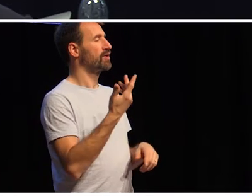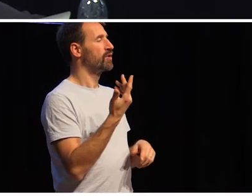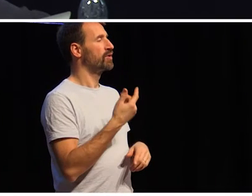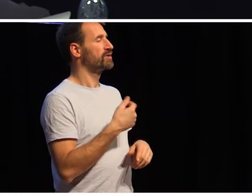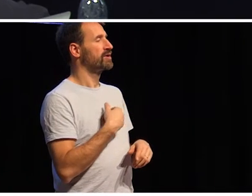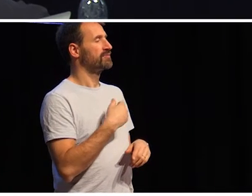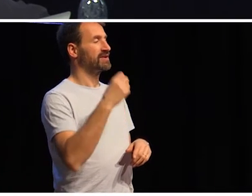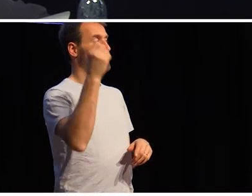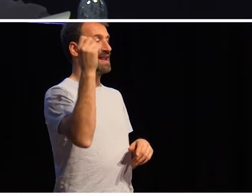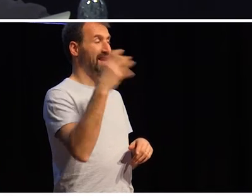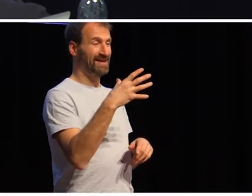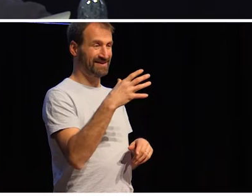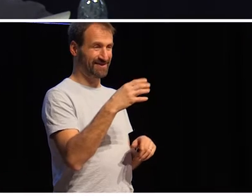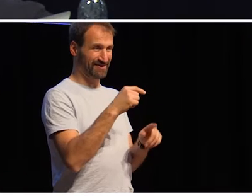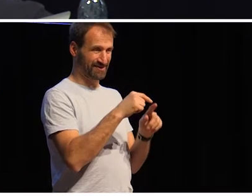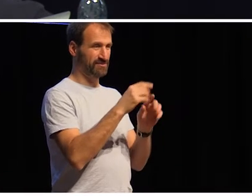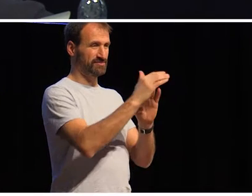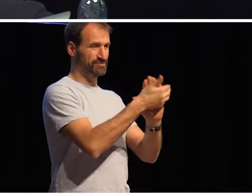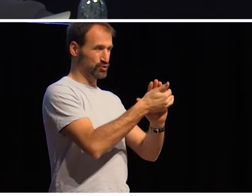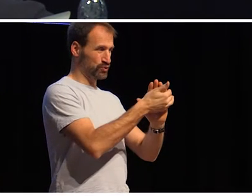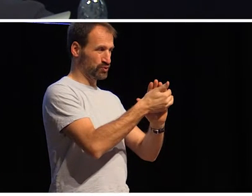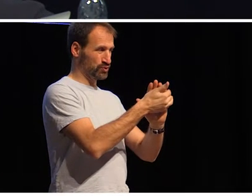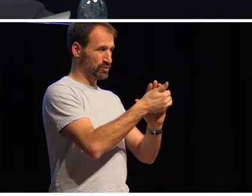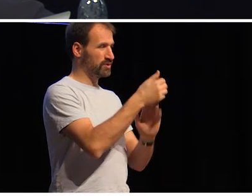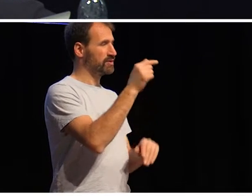ambient light sensor, which is here,